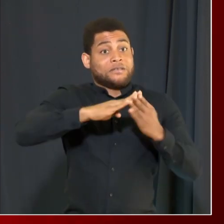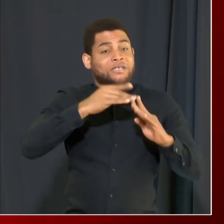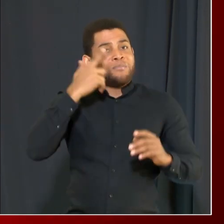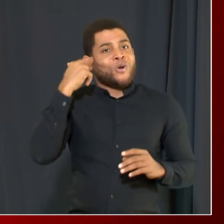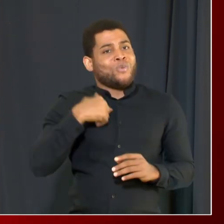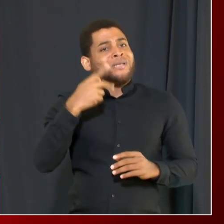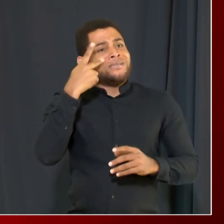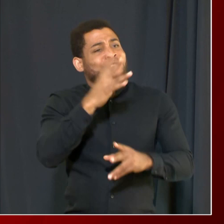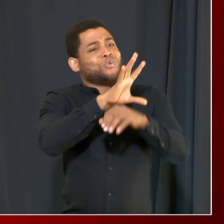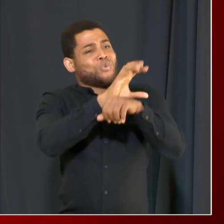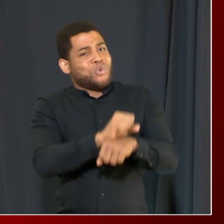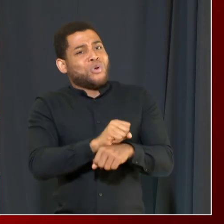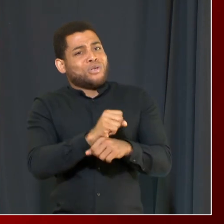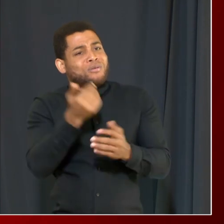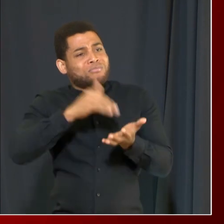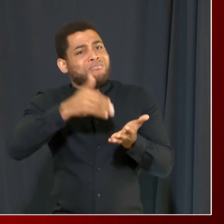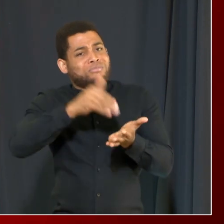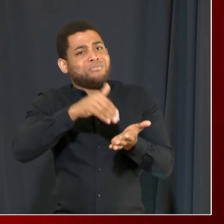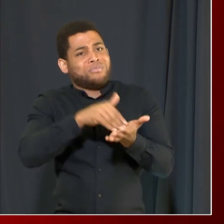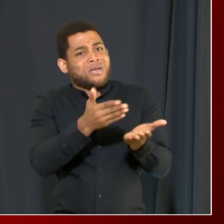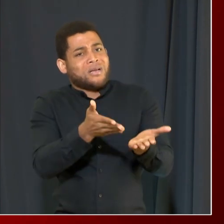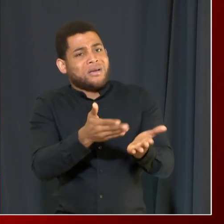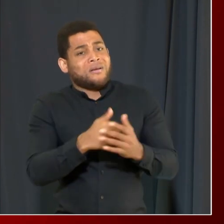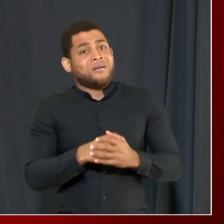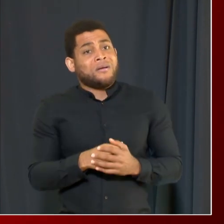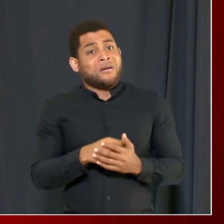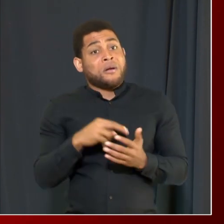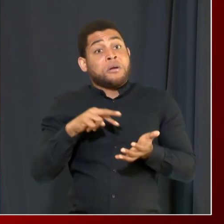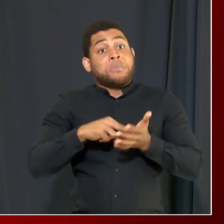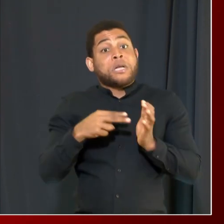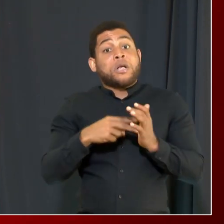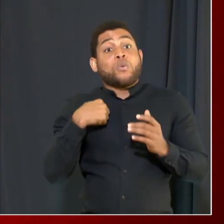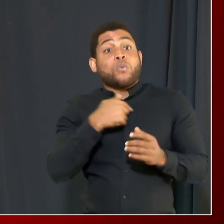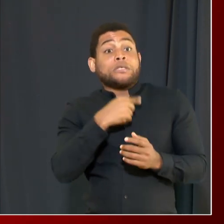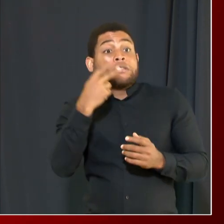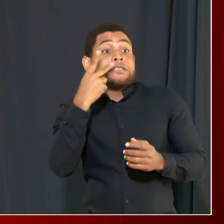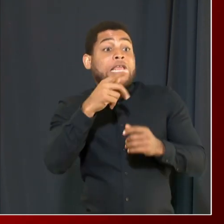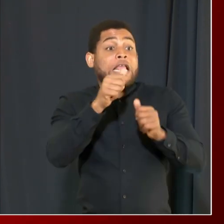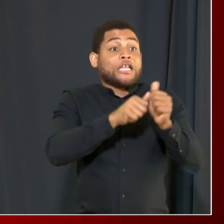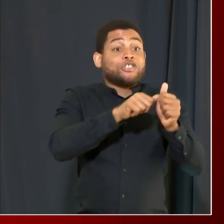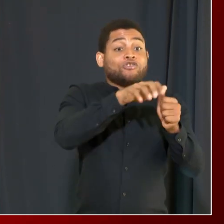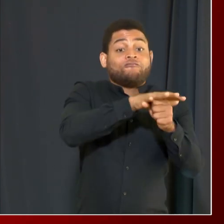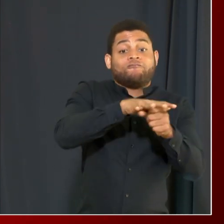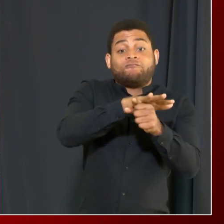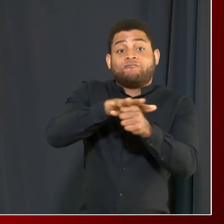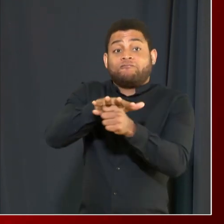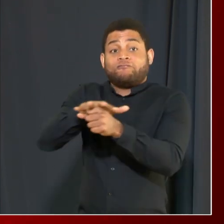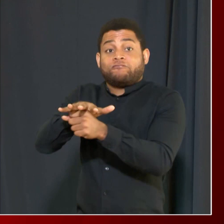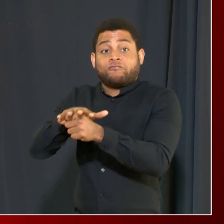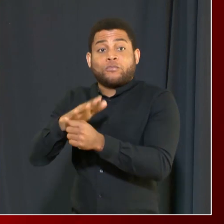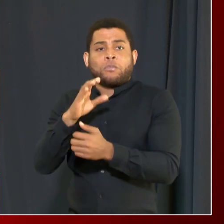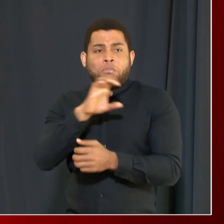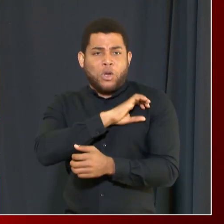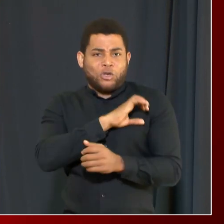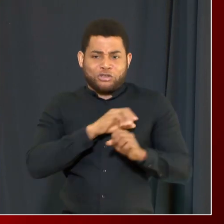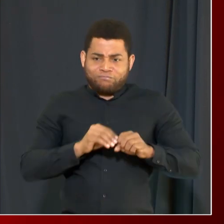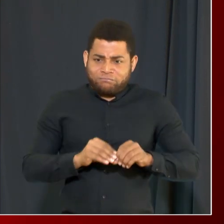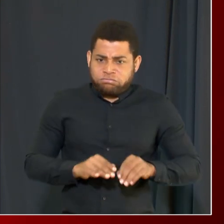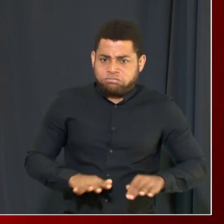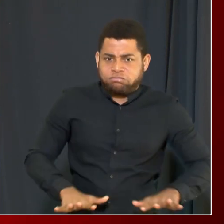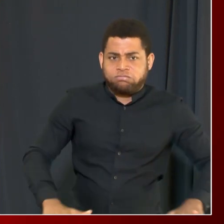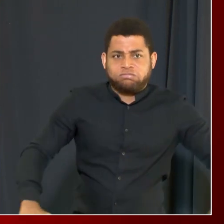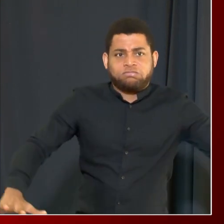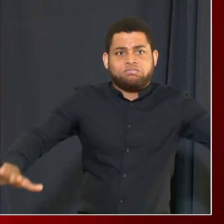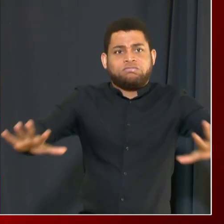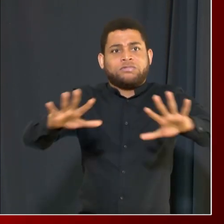how many officers are in every district, yeah, we have officers somewhat evenly spread out throughout the city because of the crime